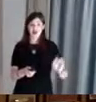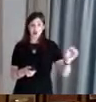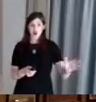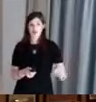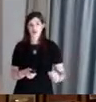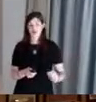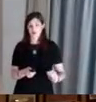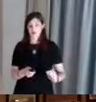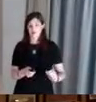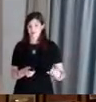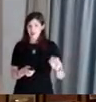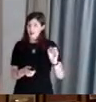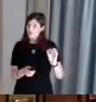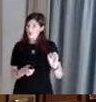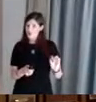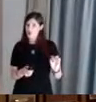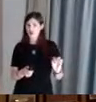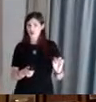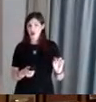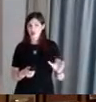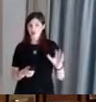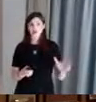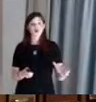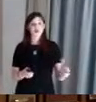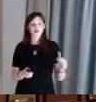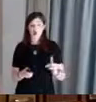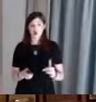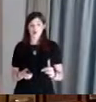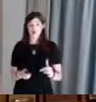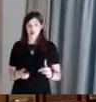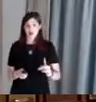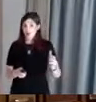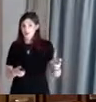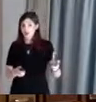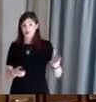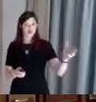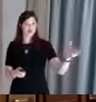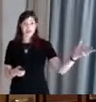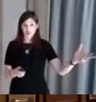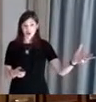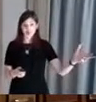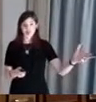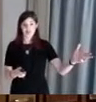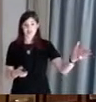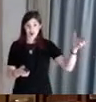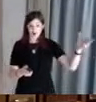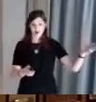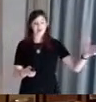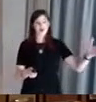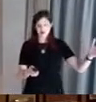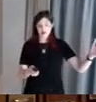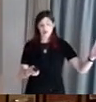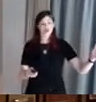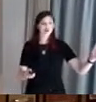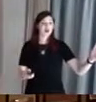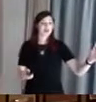supply of consumer electronics in a very nuanced way that influences all of us. And all of this for a state-of-the-art facility all the way in